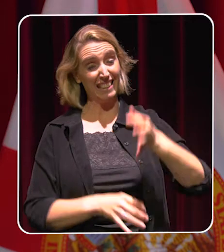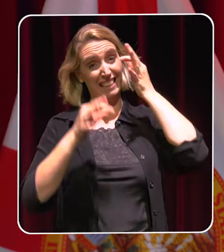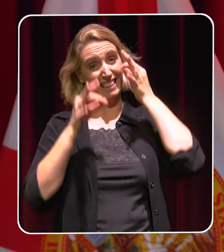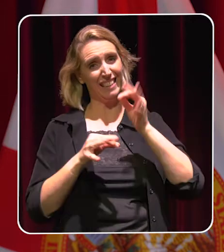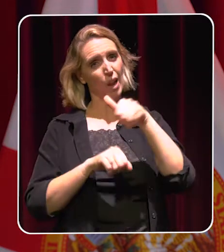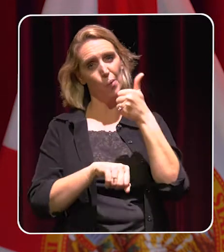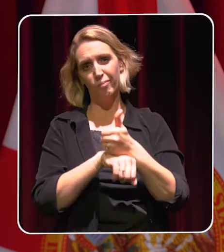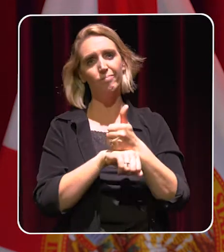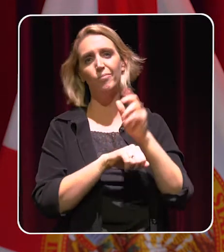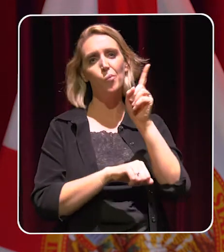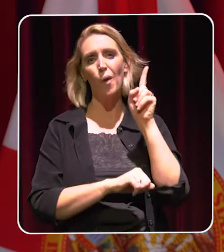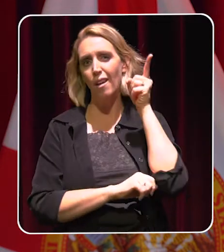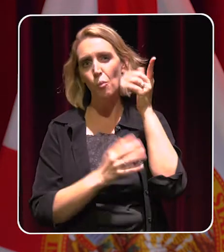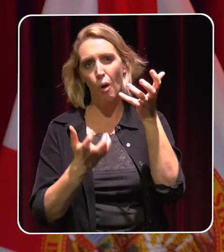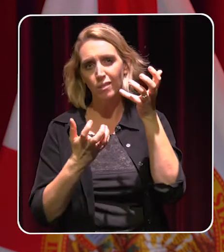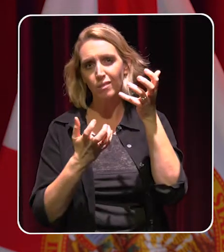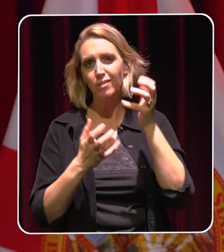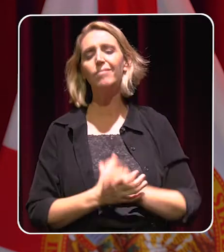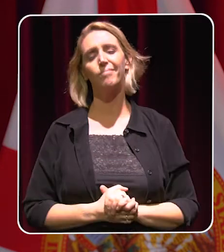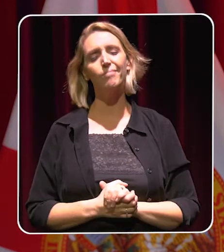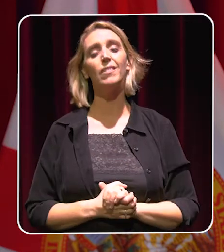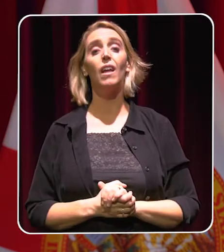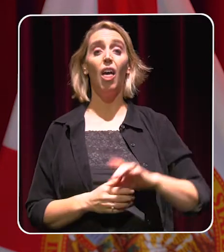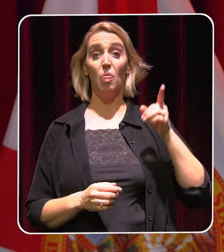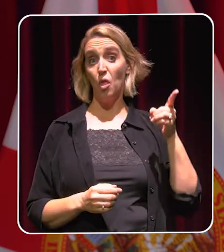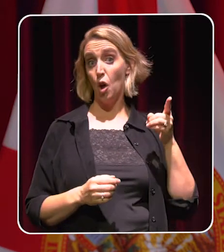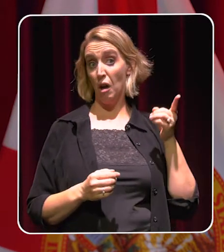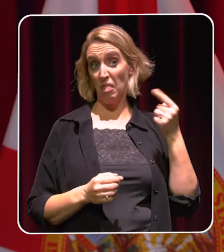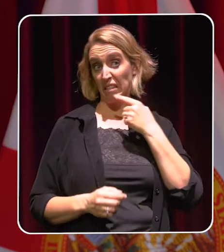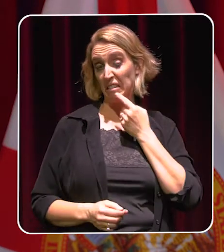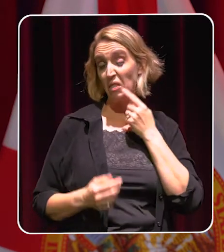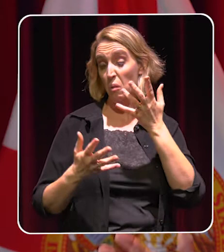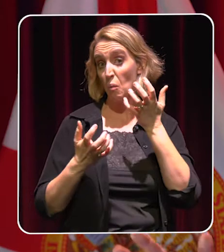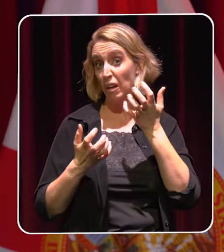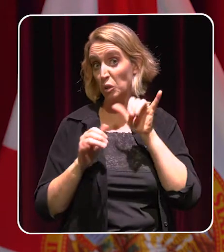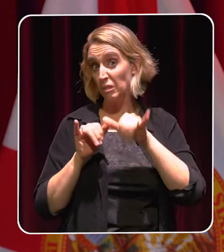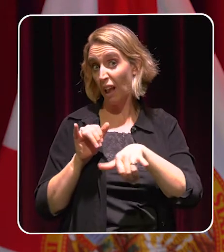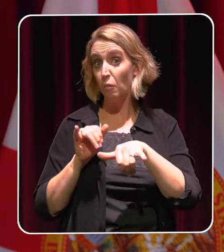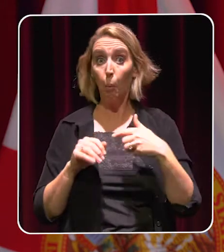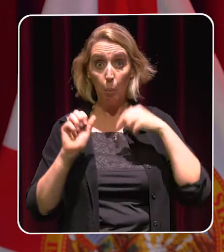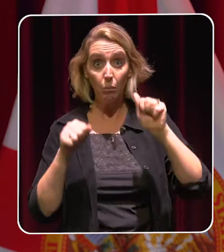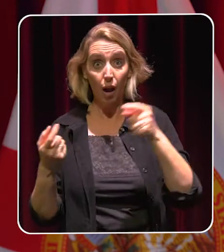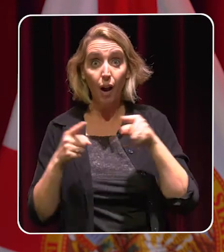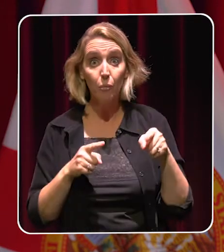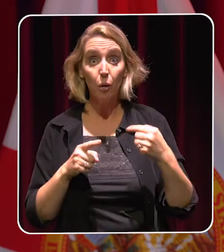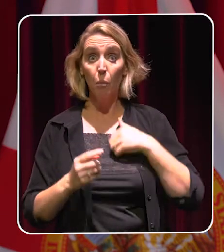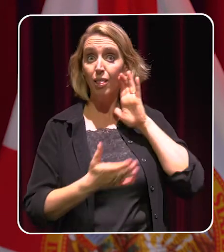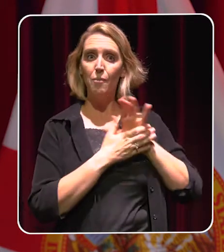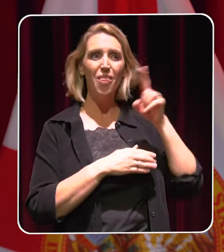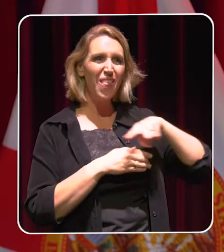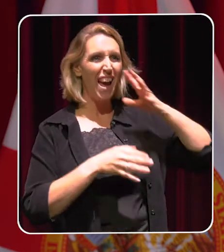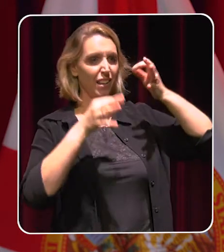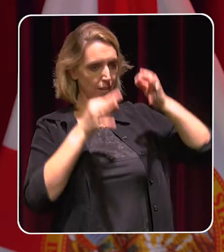pick a partner and get married. They recently signaled a desire to remain in St. Pete, and I believe that can happen as